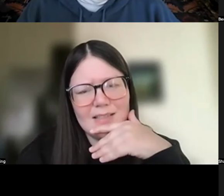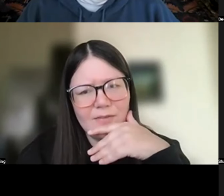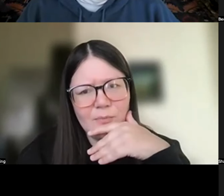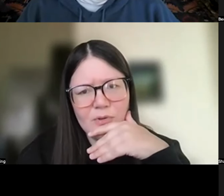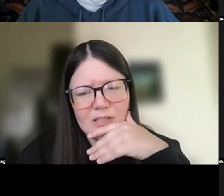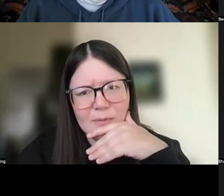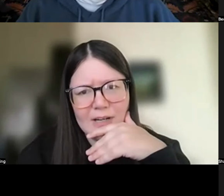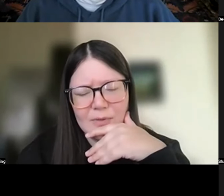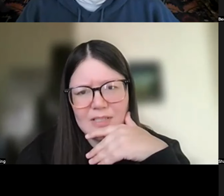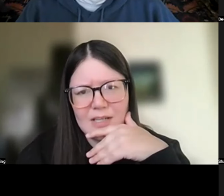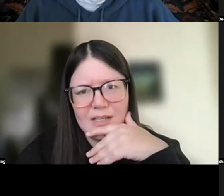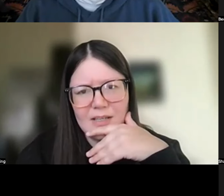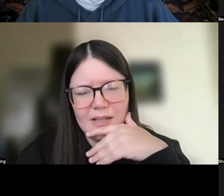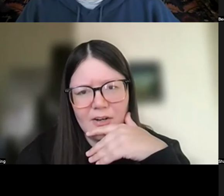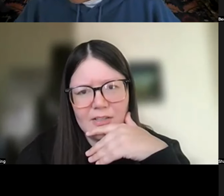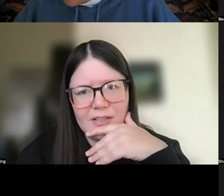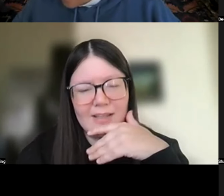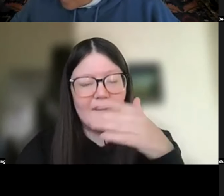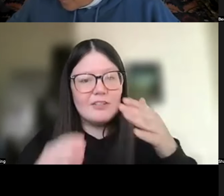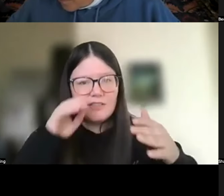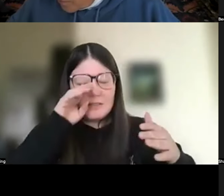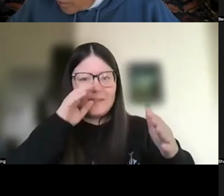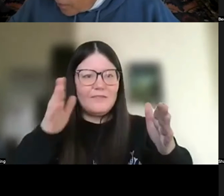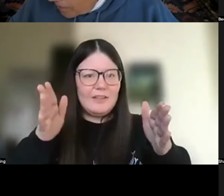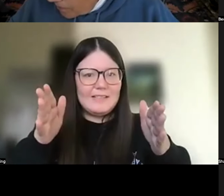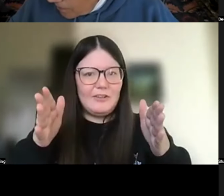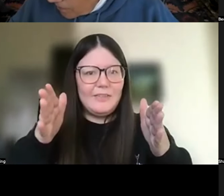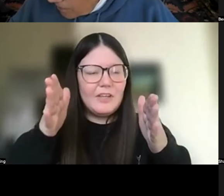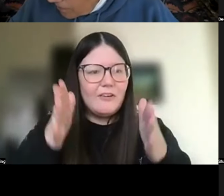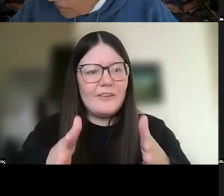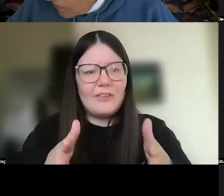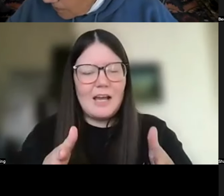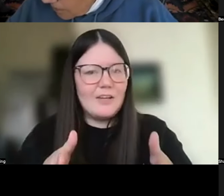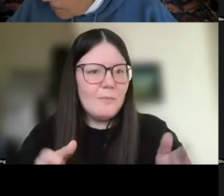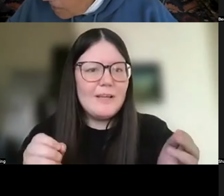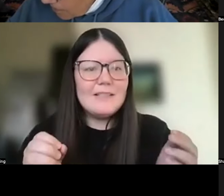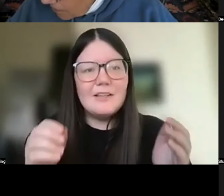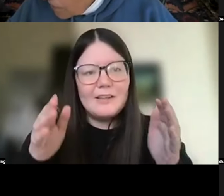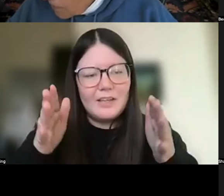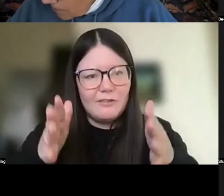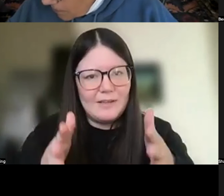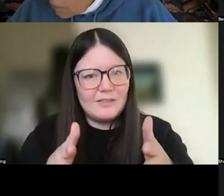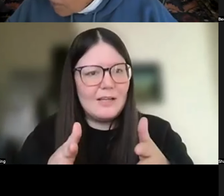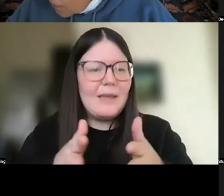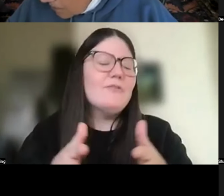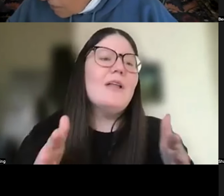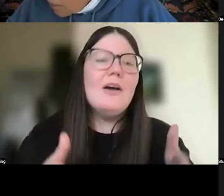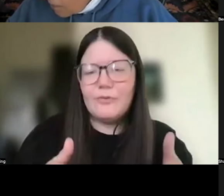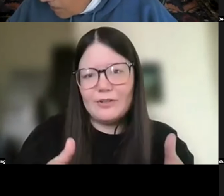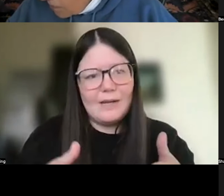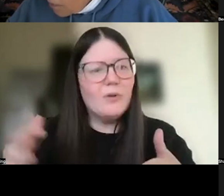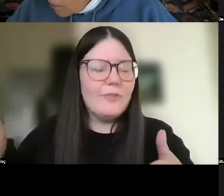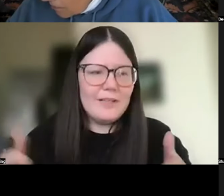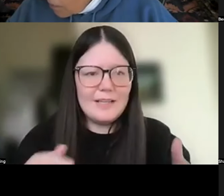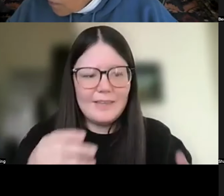I'd say for most of the part, I would say they aren't specifically necessarily like like they're not, you know, placed under like the governmental, like behavioral health,